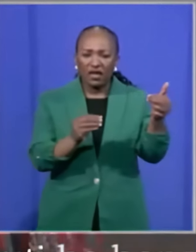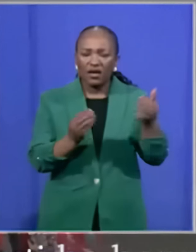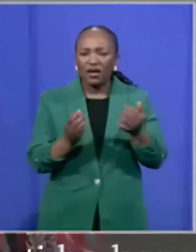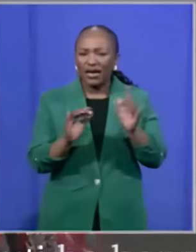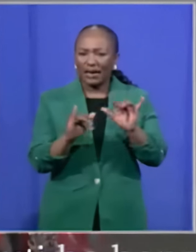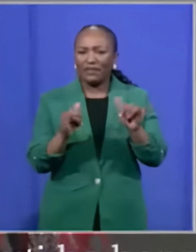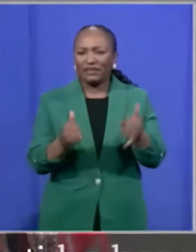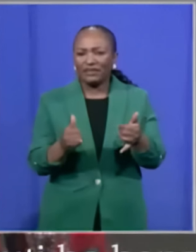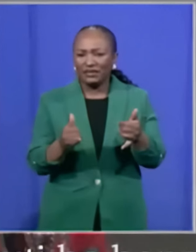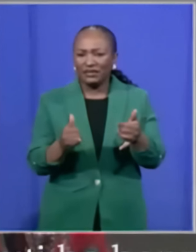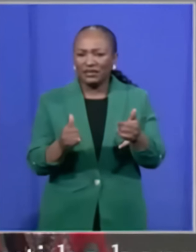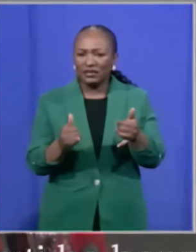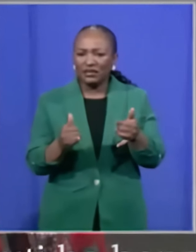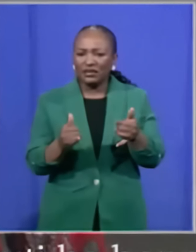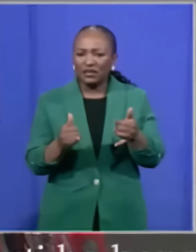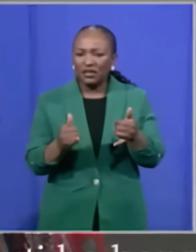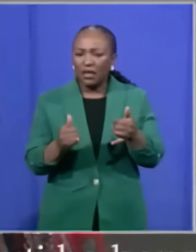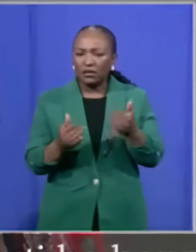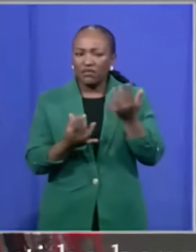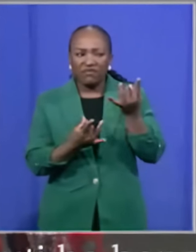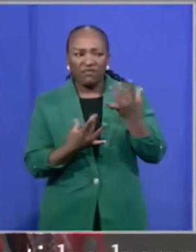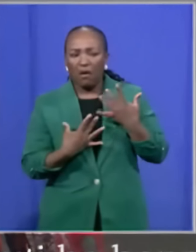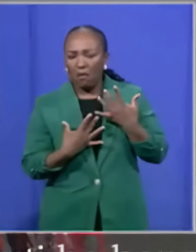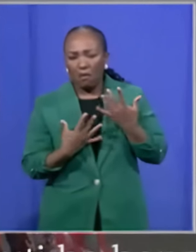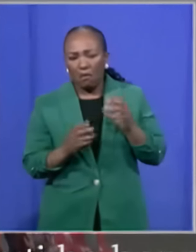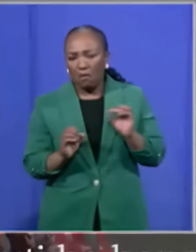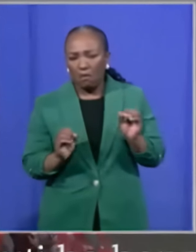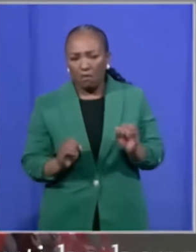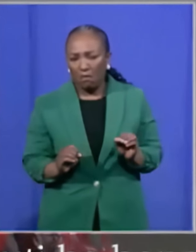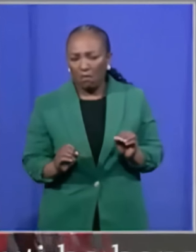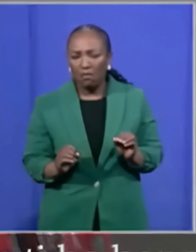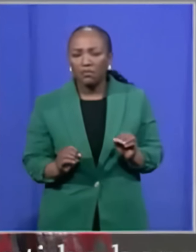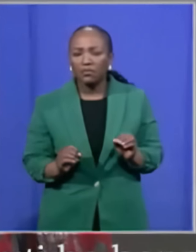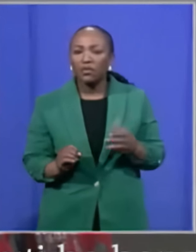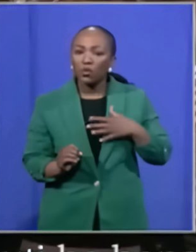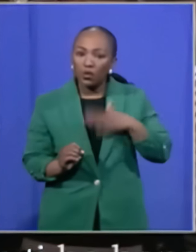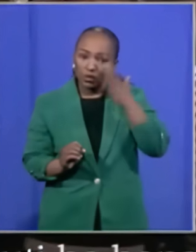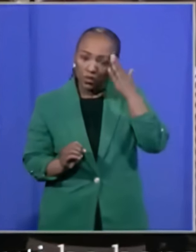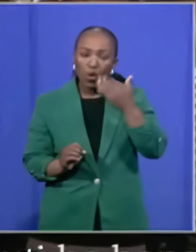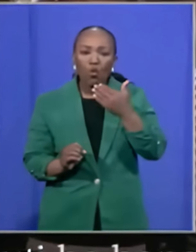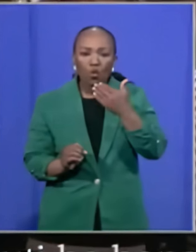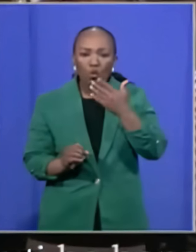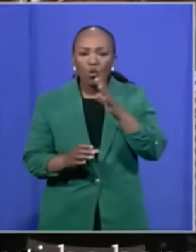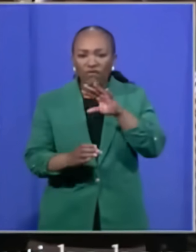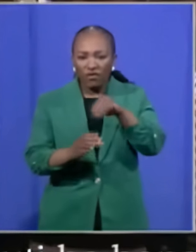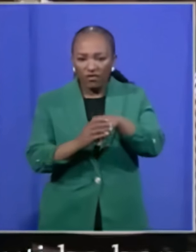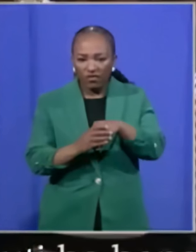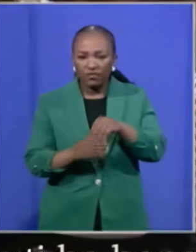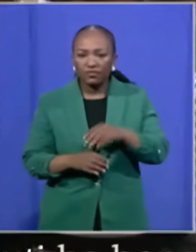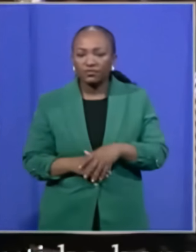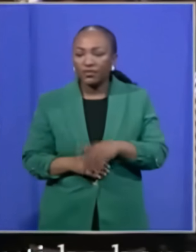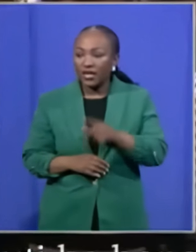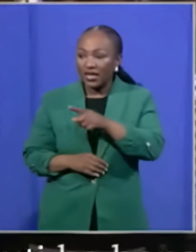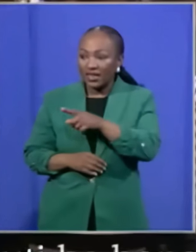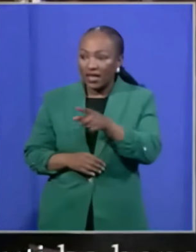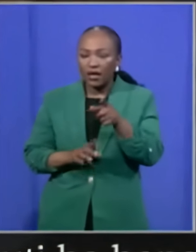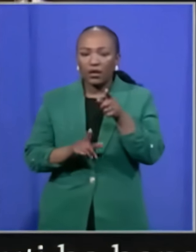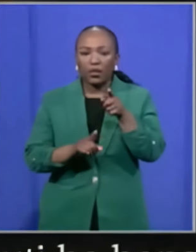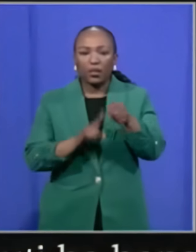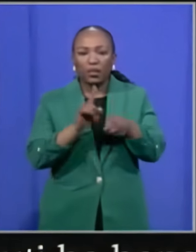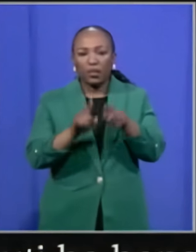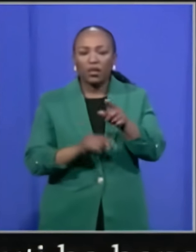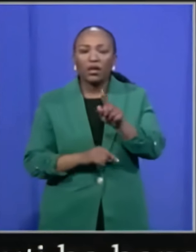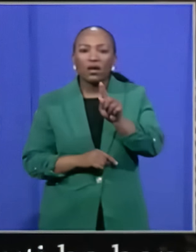our knowledge. So we need to know who is behind this. Ba boetse ba qosa college ya TVET